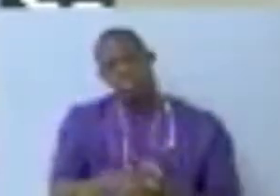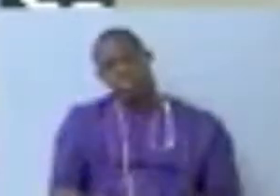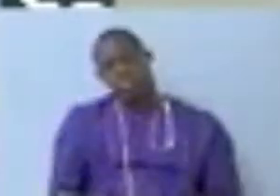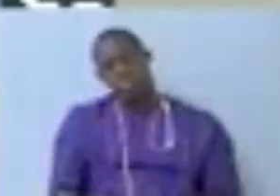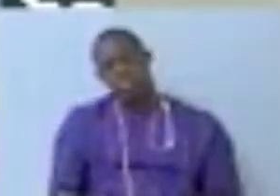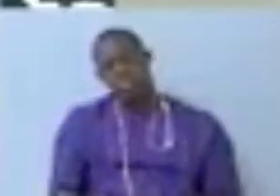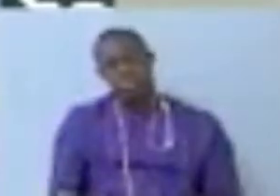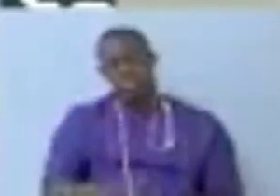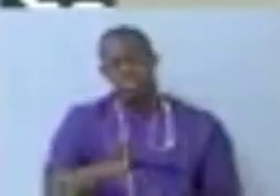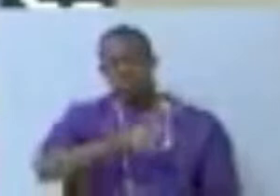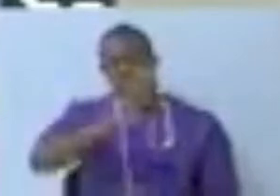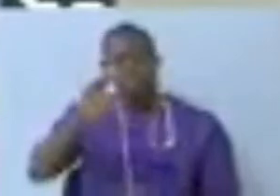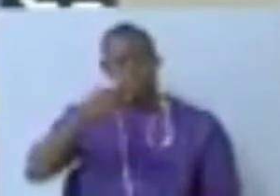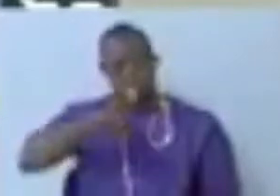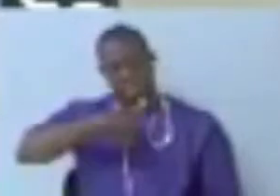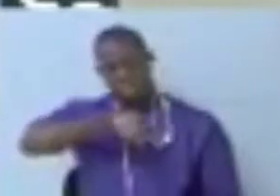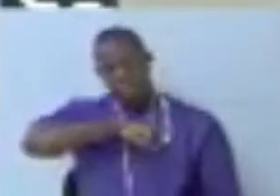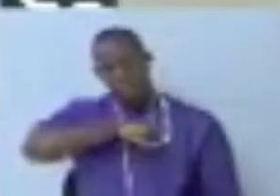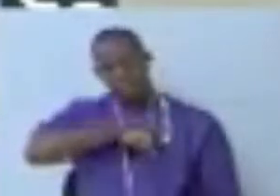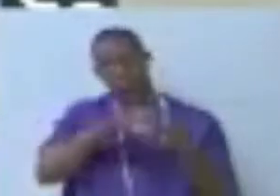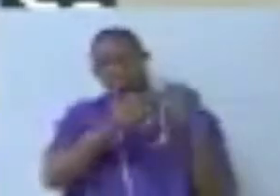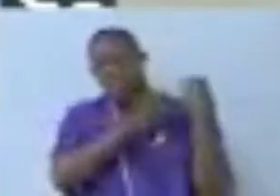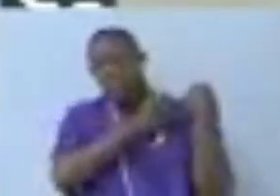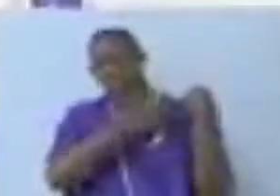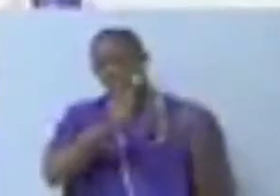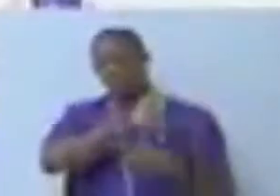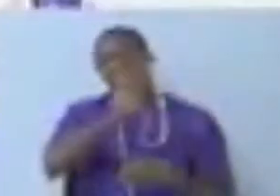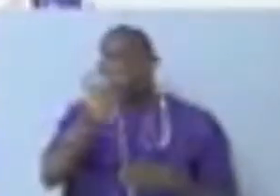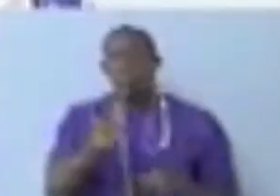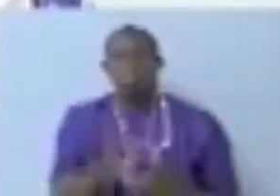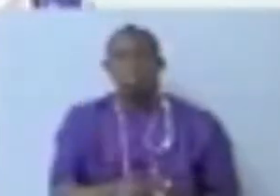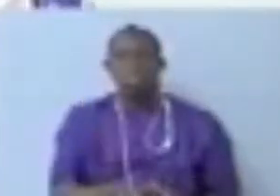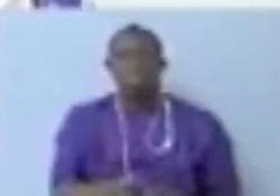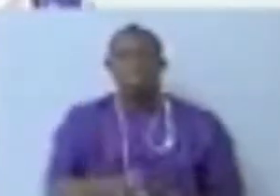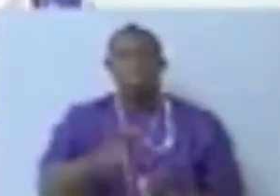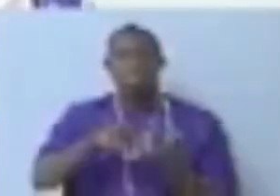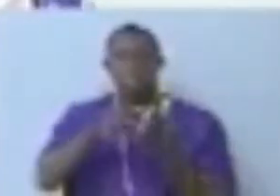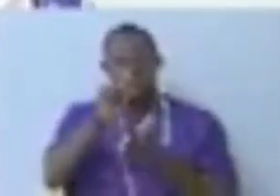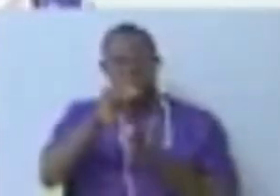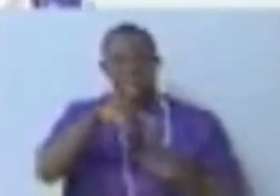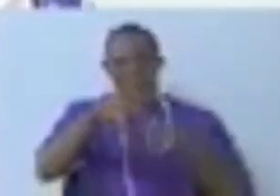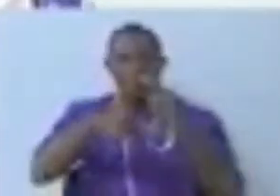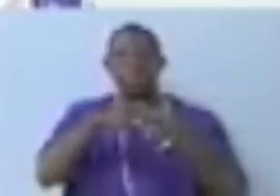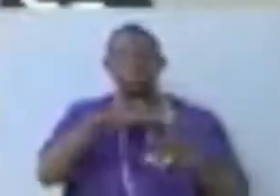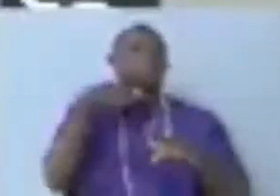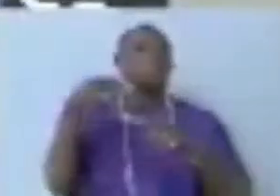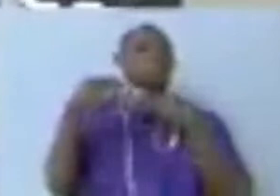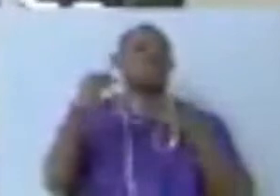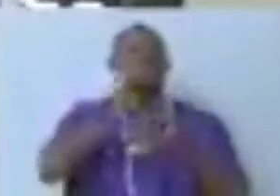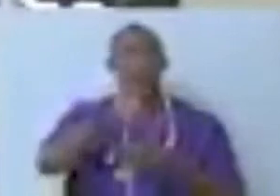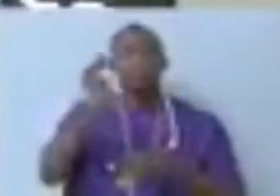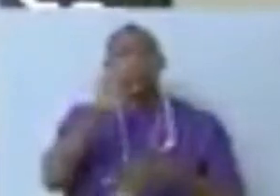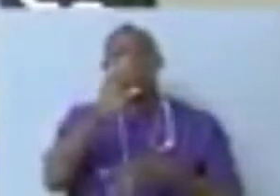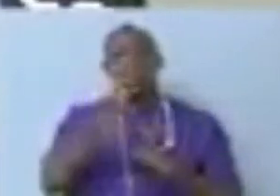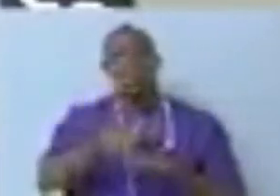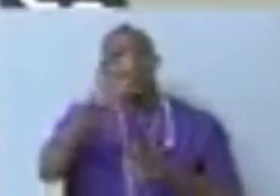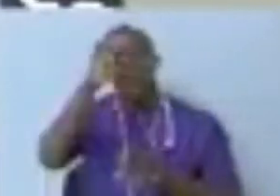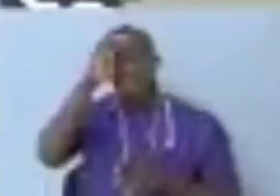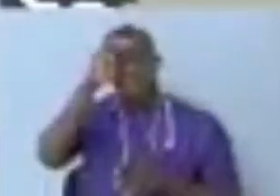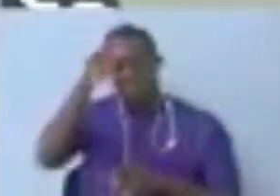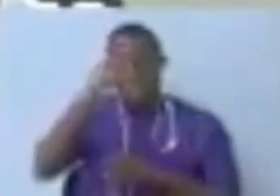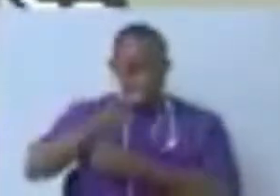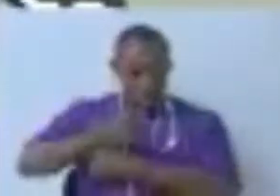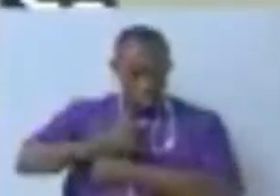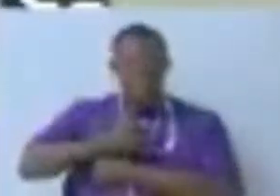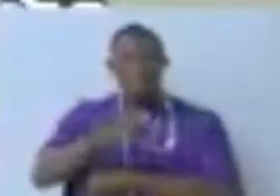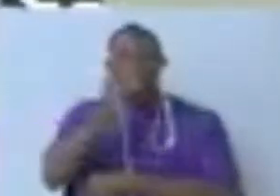That is not my responsibility. Well, this is executions. It does not say Minister of Interior. It says Minister